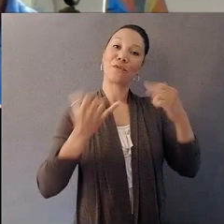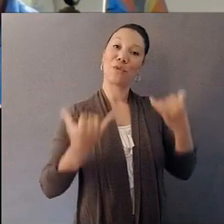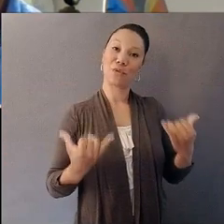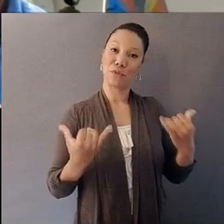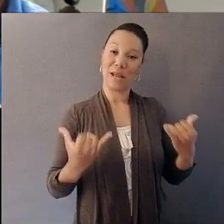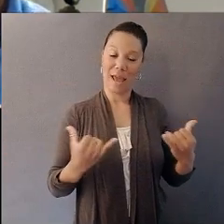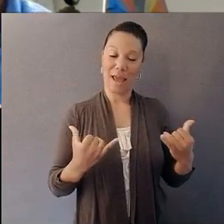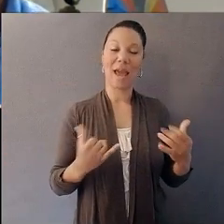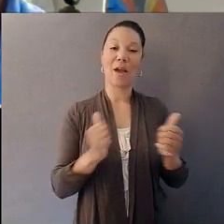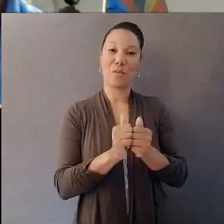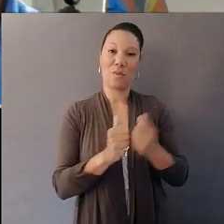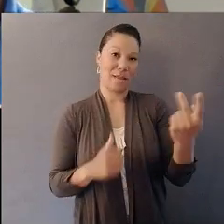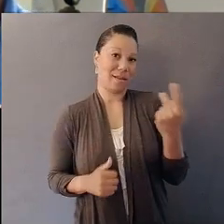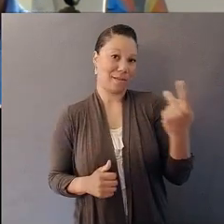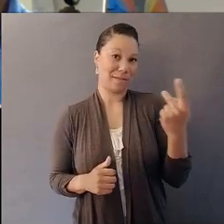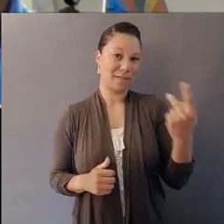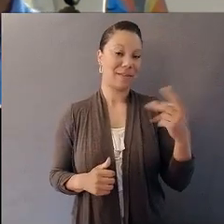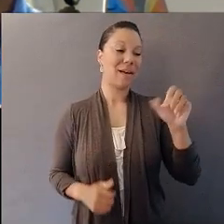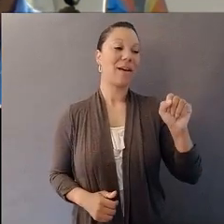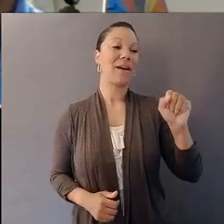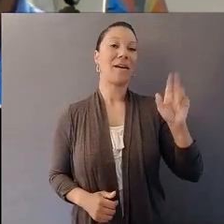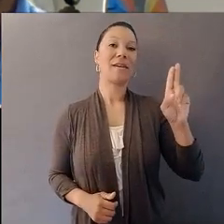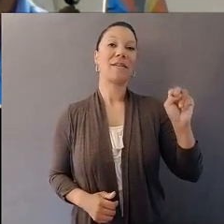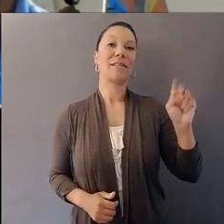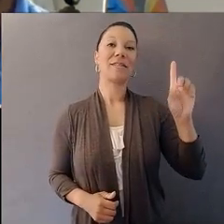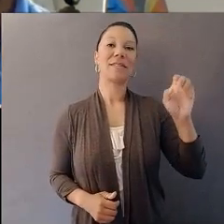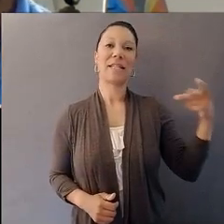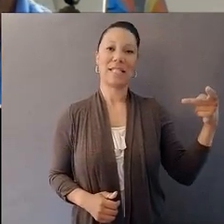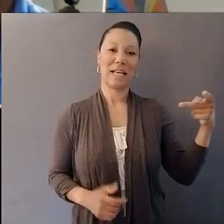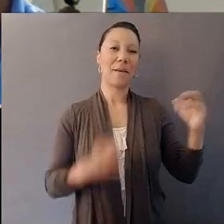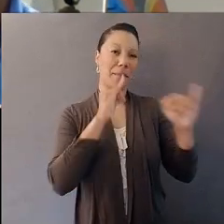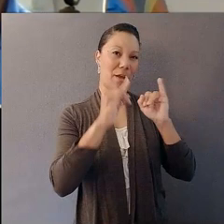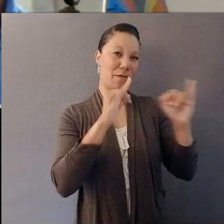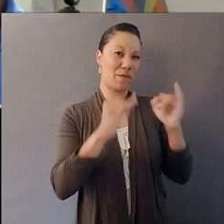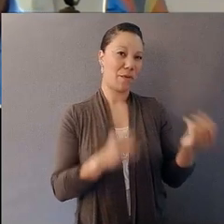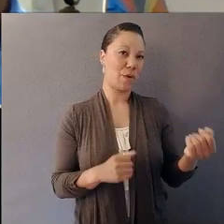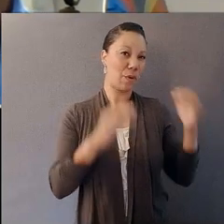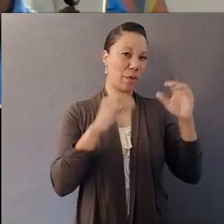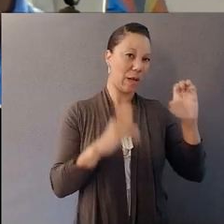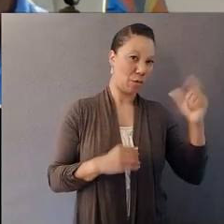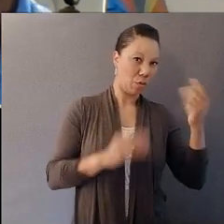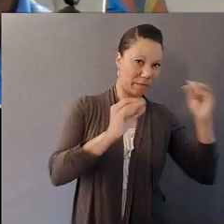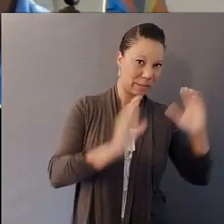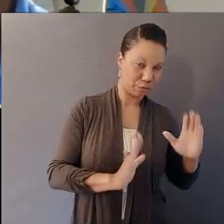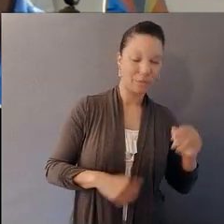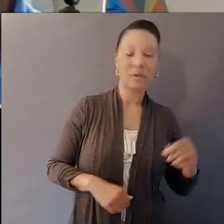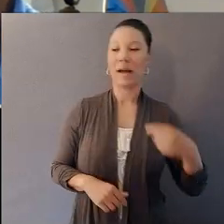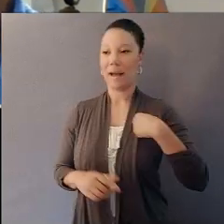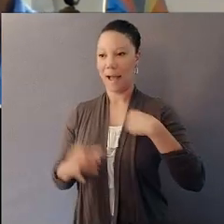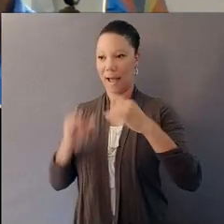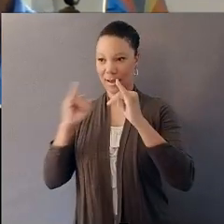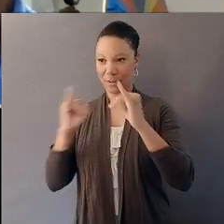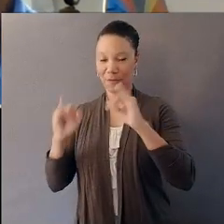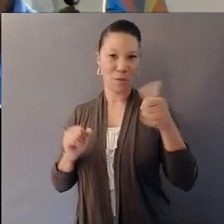I, Sandeep was able to interview one of the Elk Grove teachers, and I was able to interview the other one, and we had a